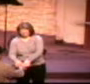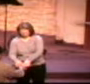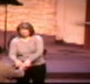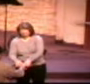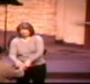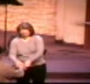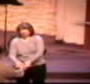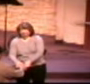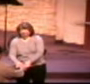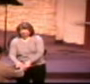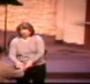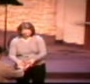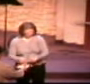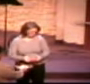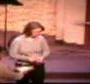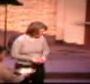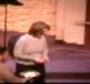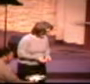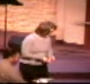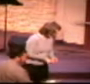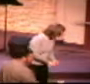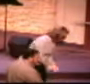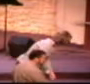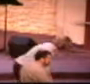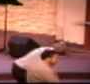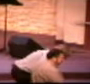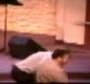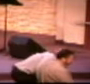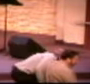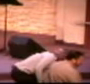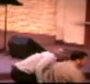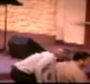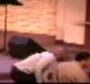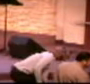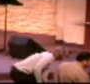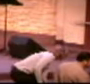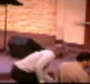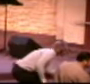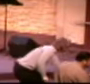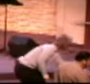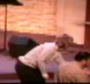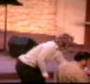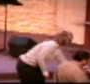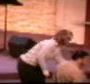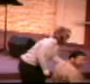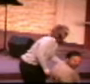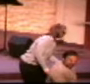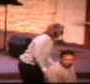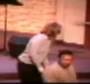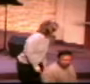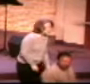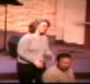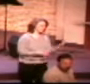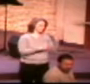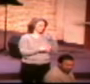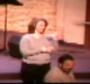our Highland Oaks family's attention to another extremely important symbol